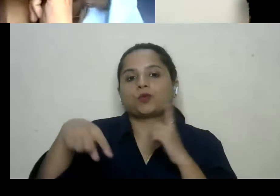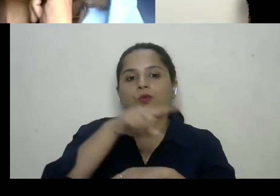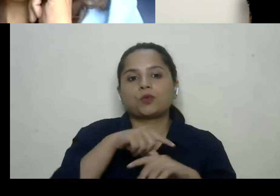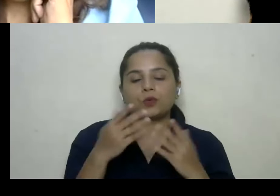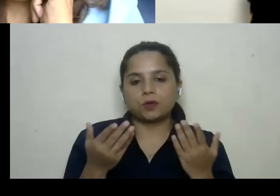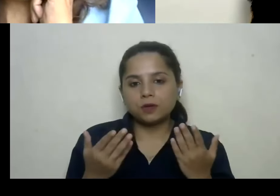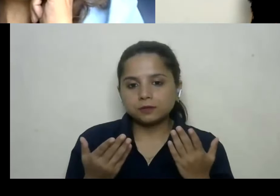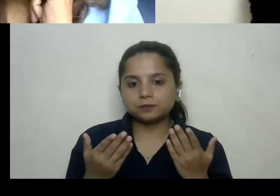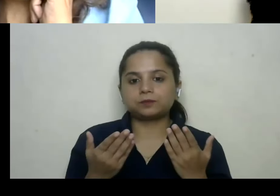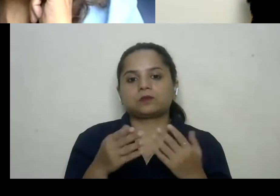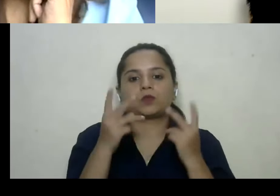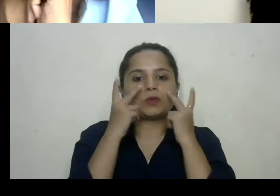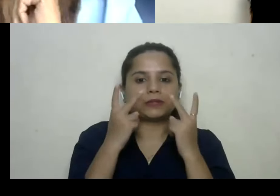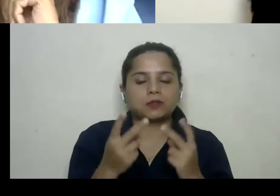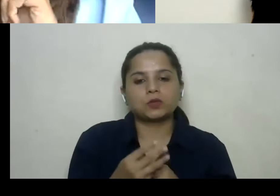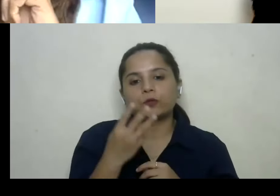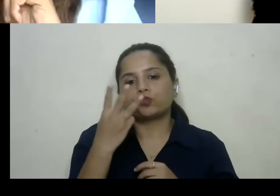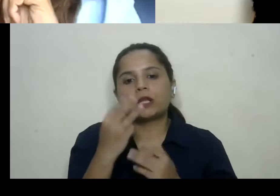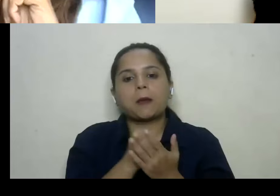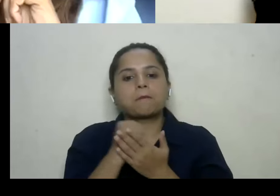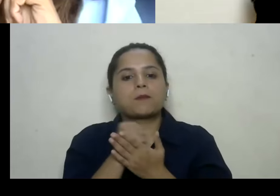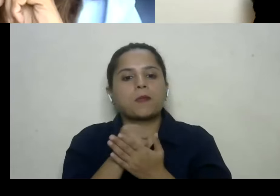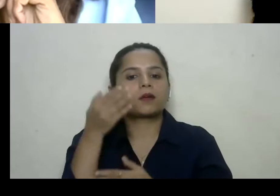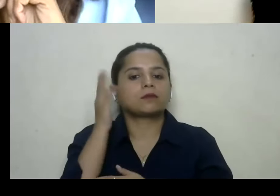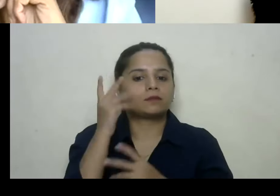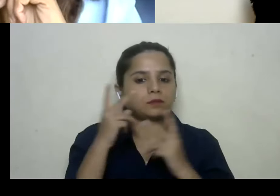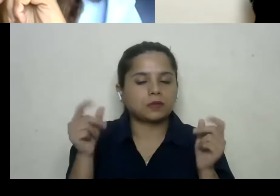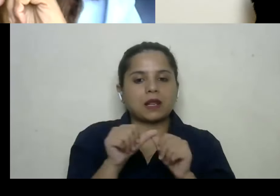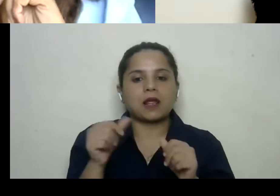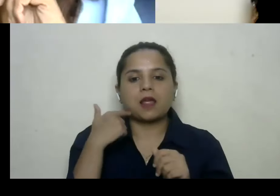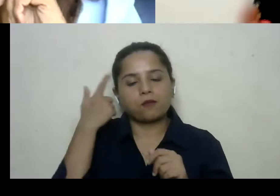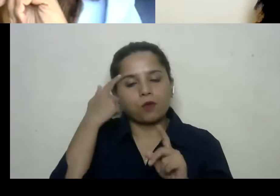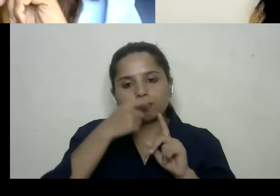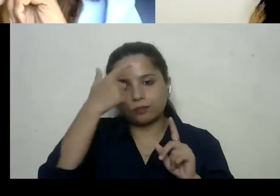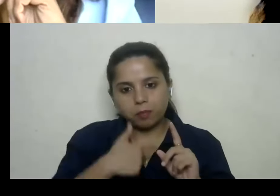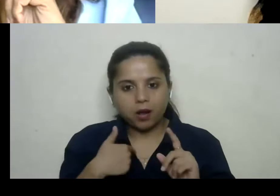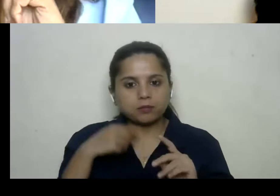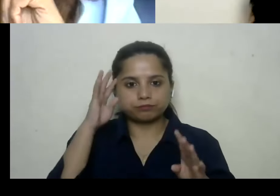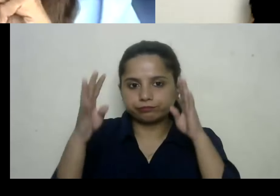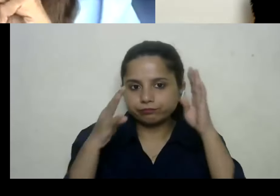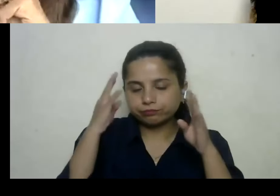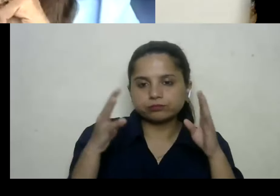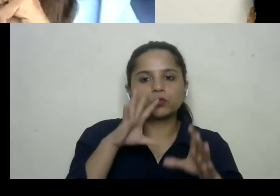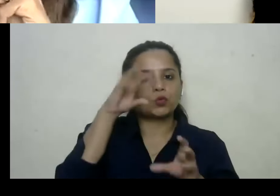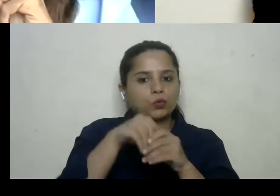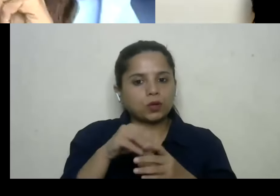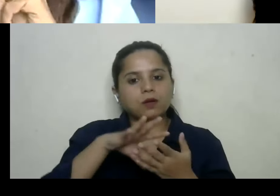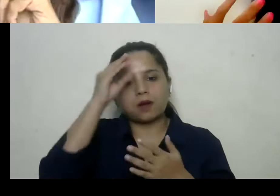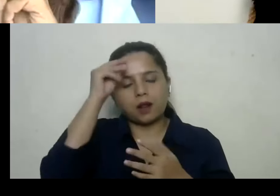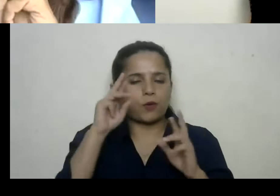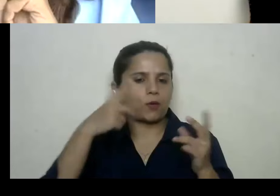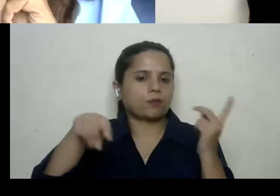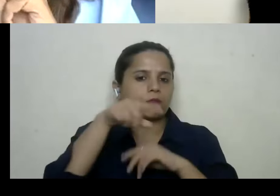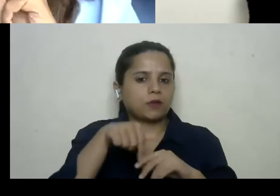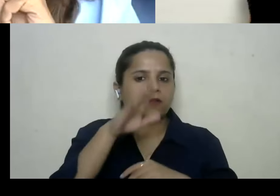will look at 3 practical sessions on using AI for personalized, creative, and engaging learning. I'm sure this webinar